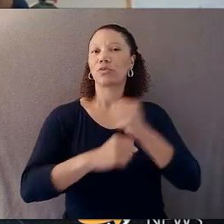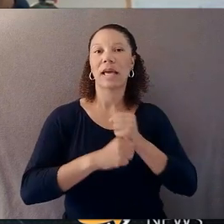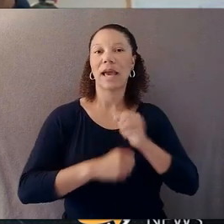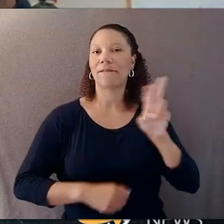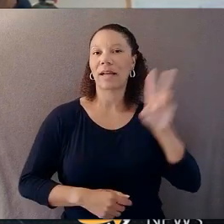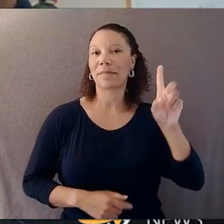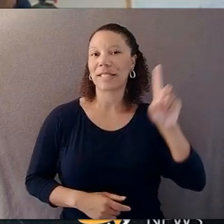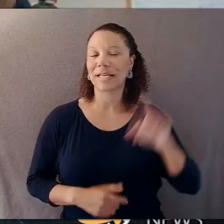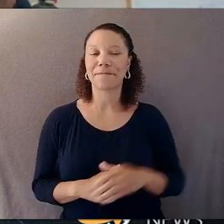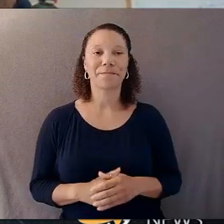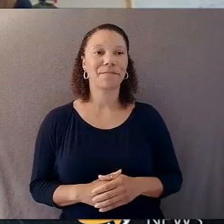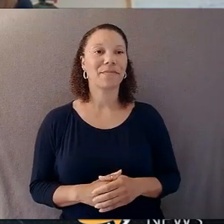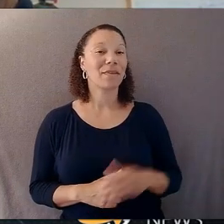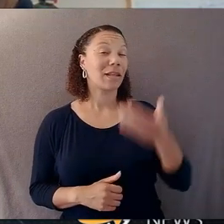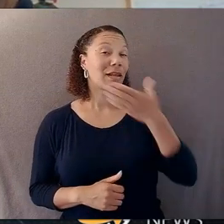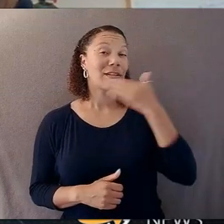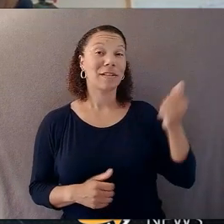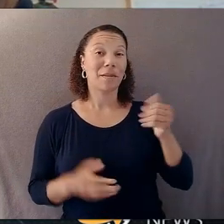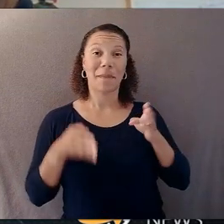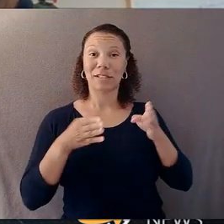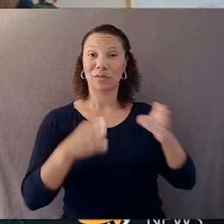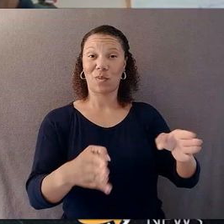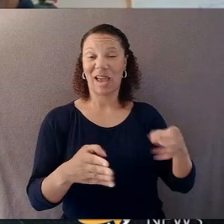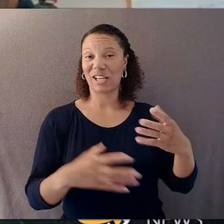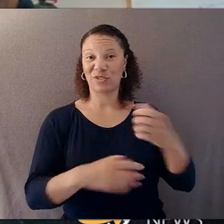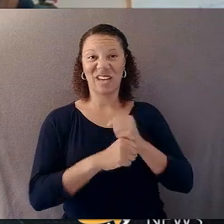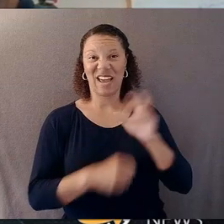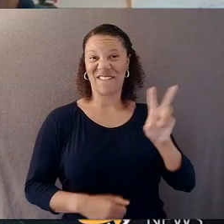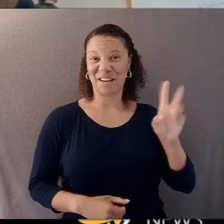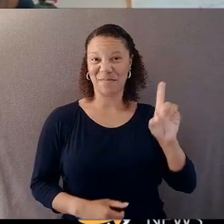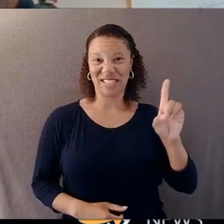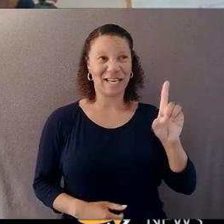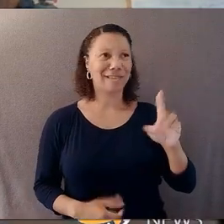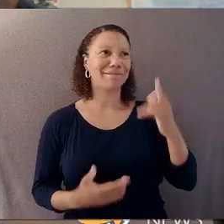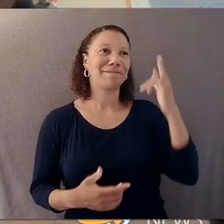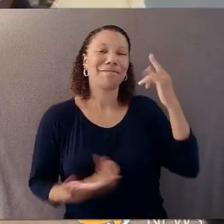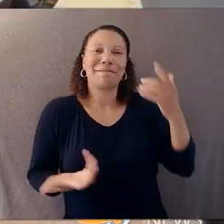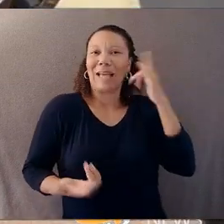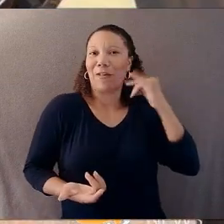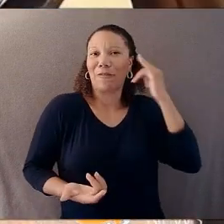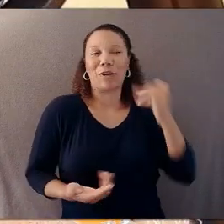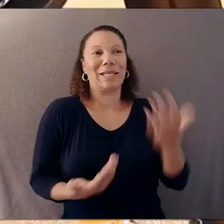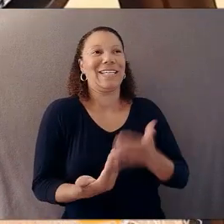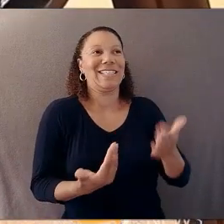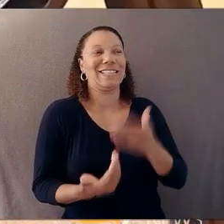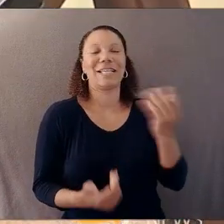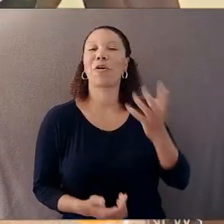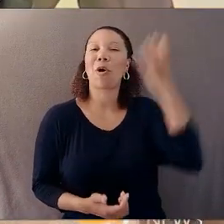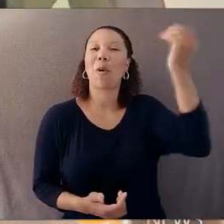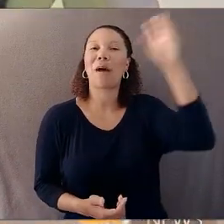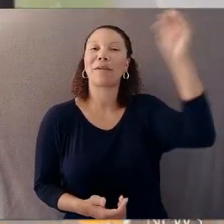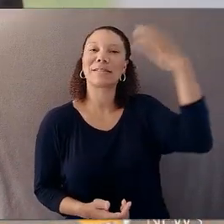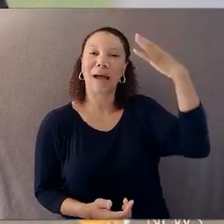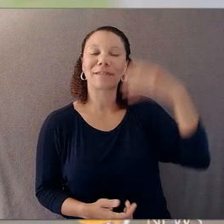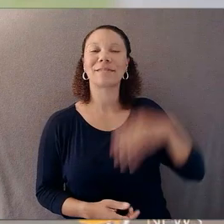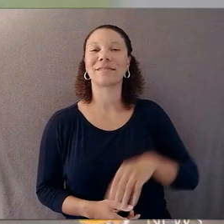So the best ways of vitamin D is actually kind of easy in California. Go outside and get some sun. Anywhere from 10 to